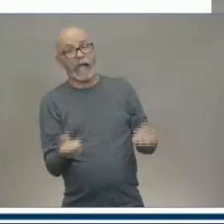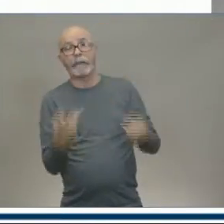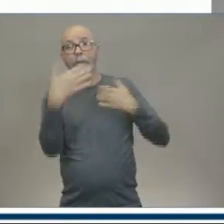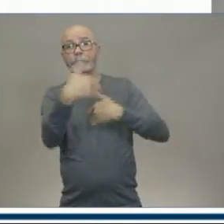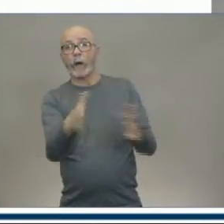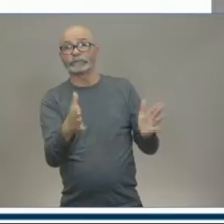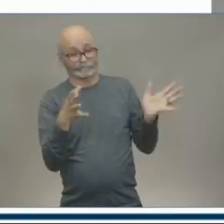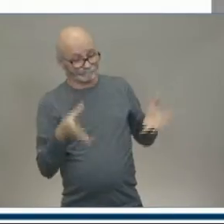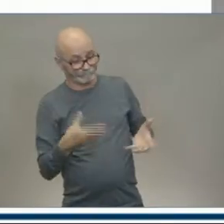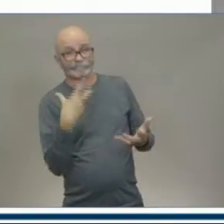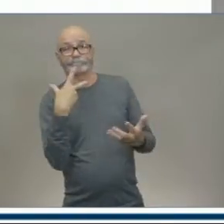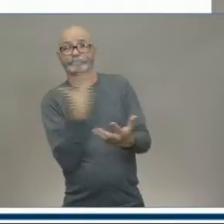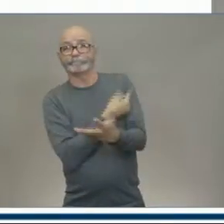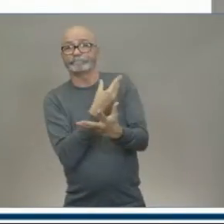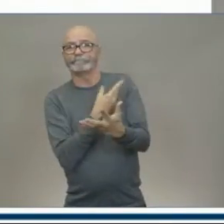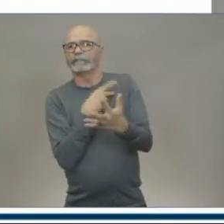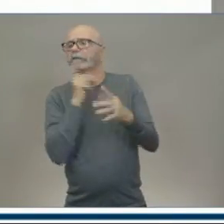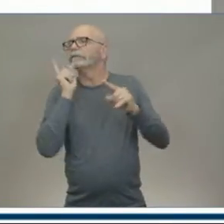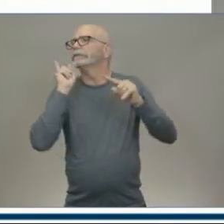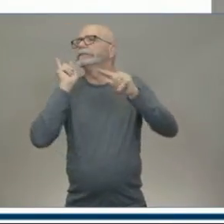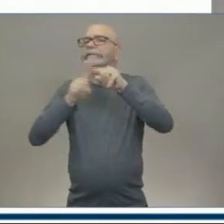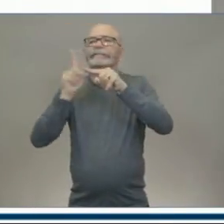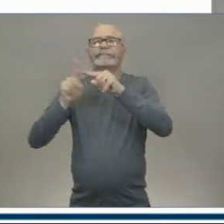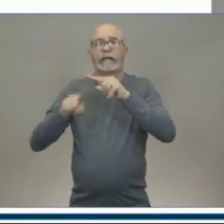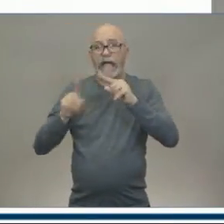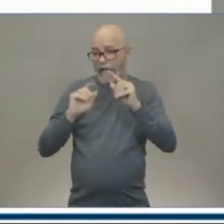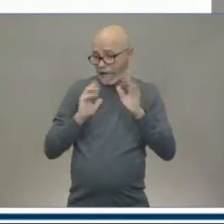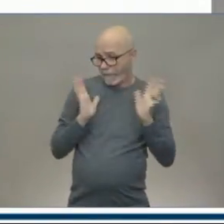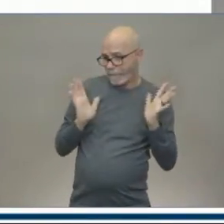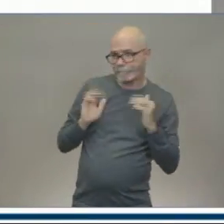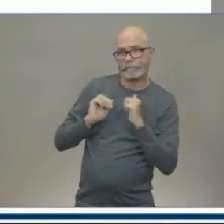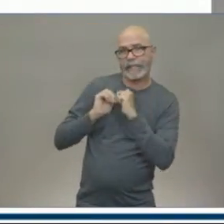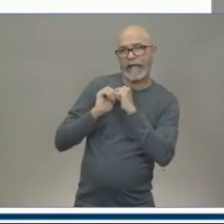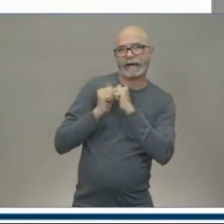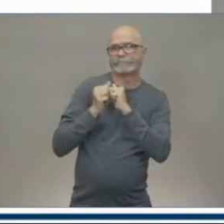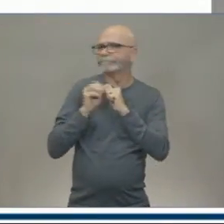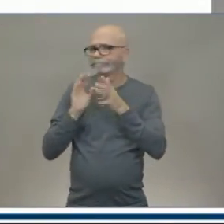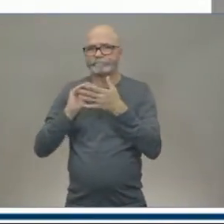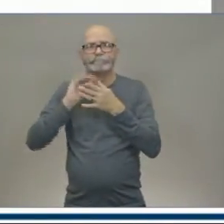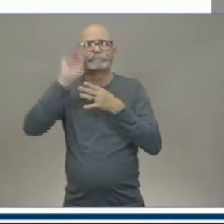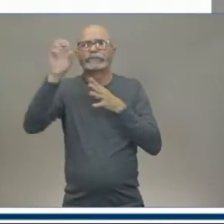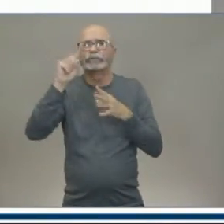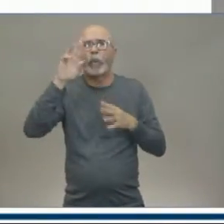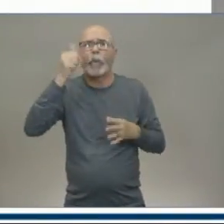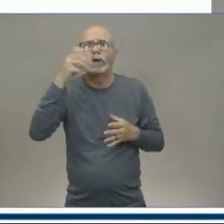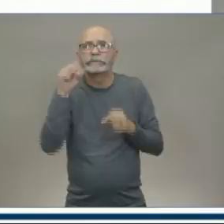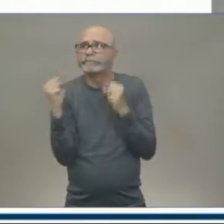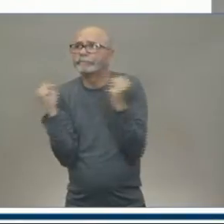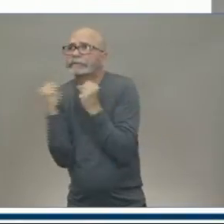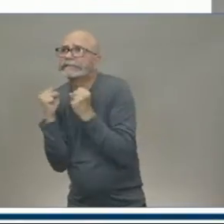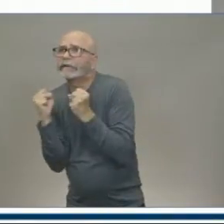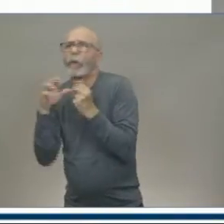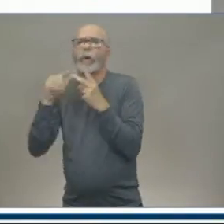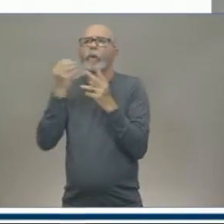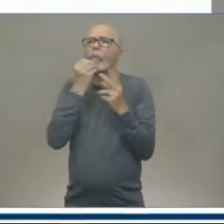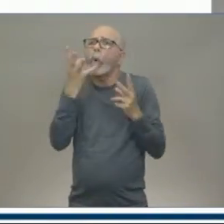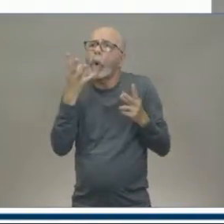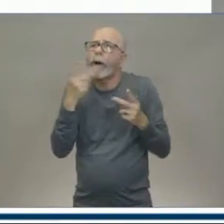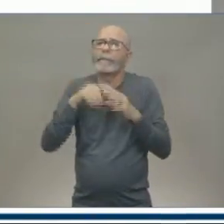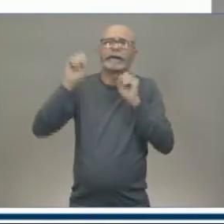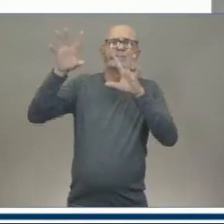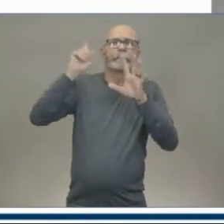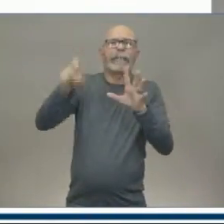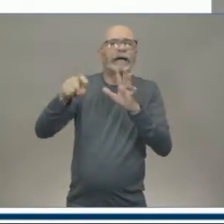products have very different storage and handling requirements. One of the vaccine products is ultra-frozen, meaning that you have to have, it's minus